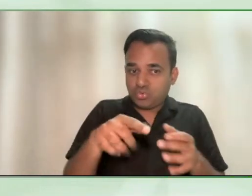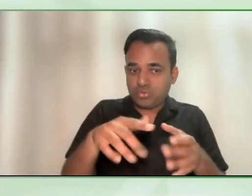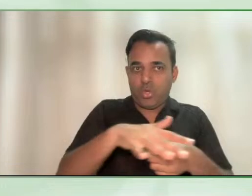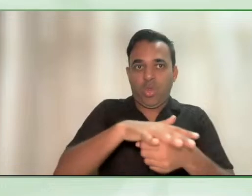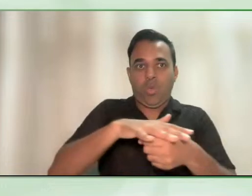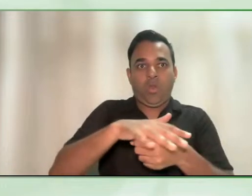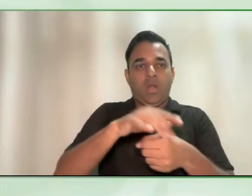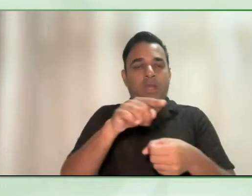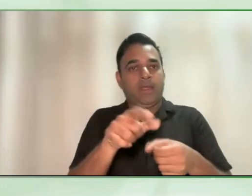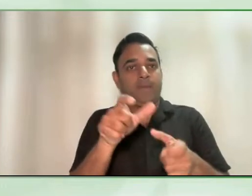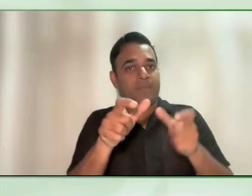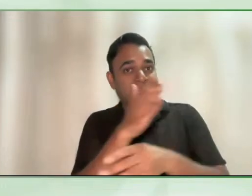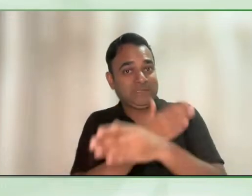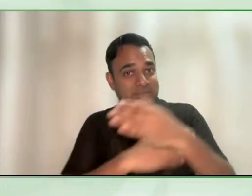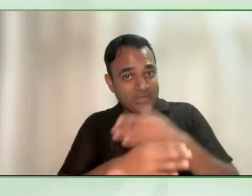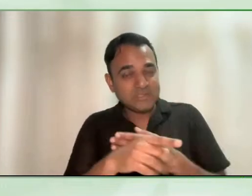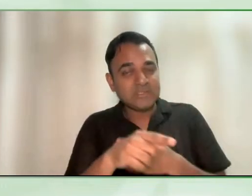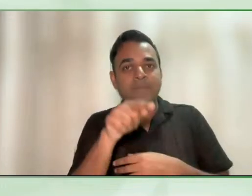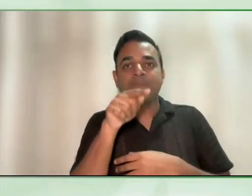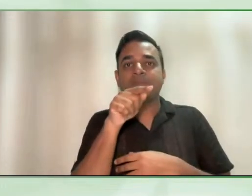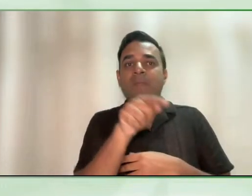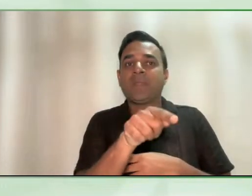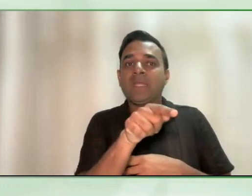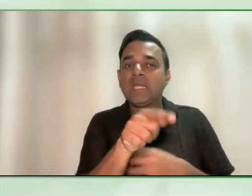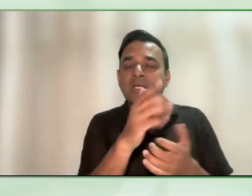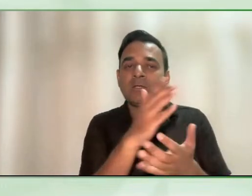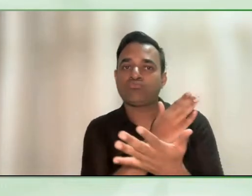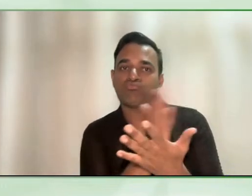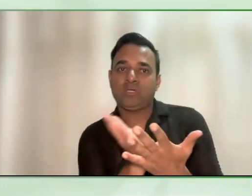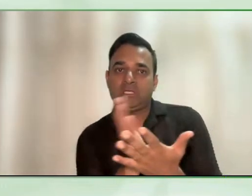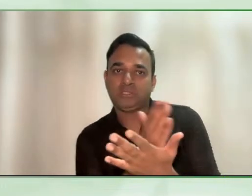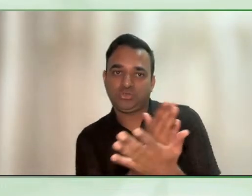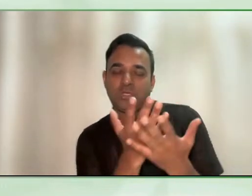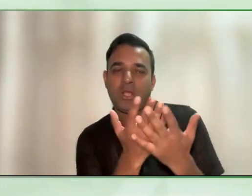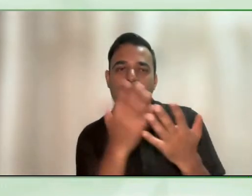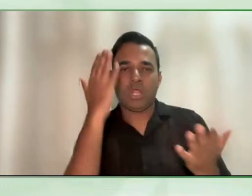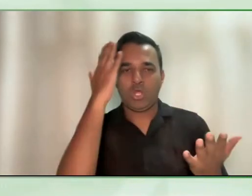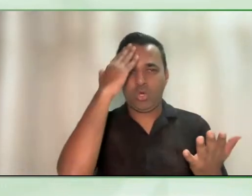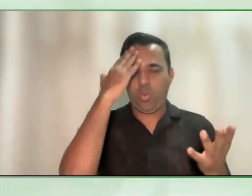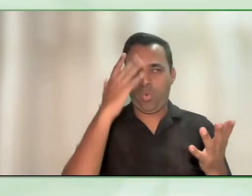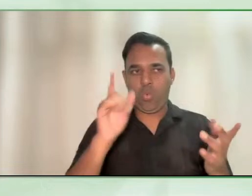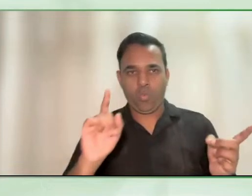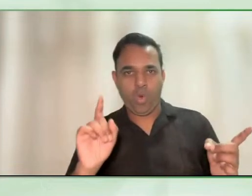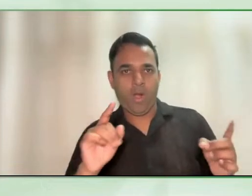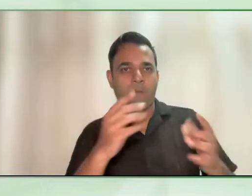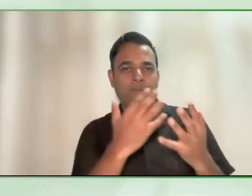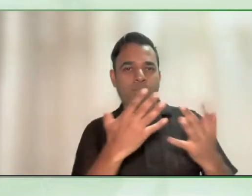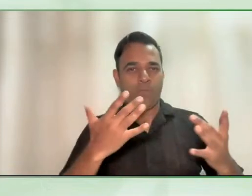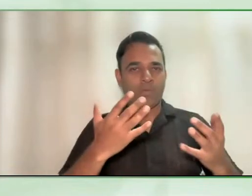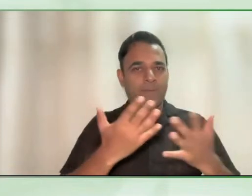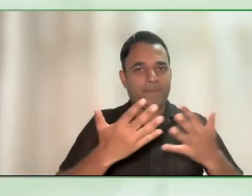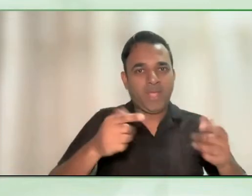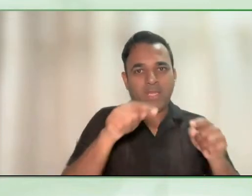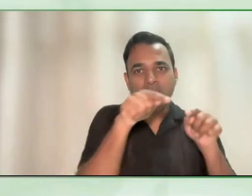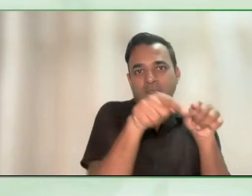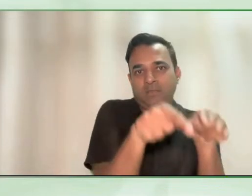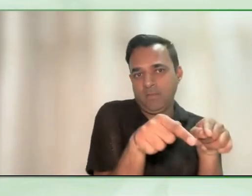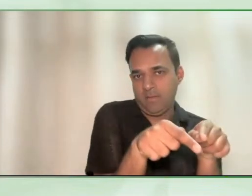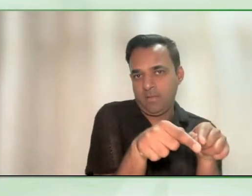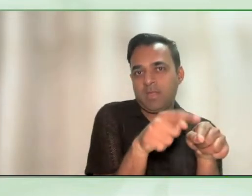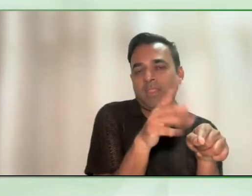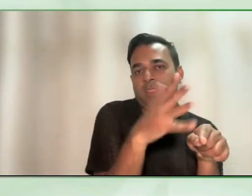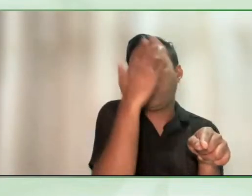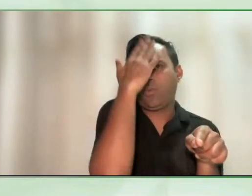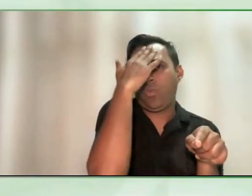Katrina and Rita, the hurricanes, we didn't know where the populations of people with disabilities were. We didn't have the